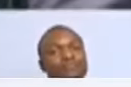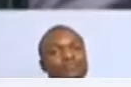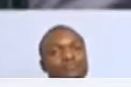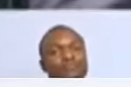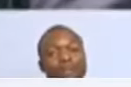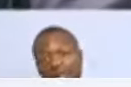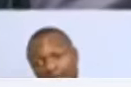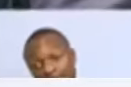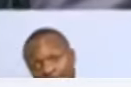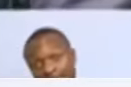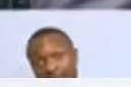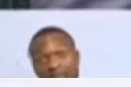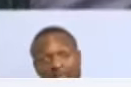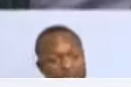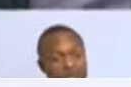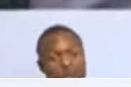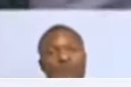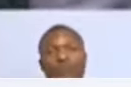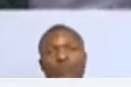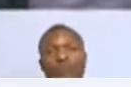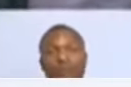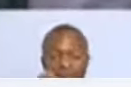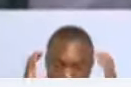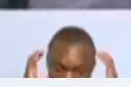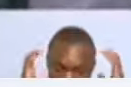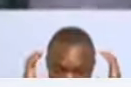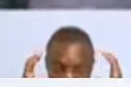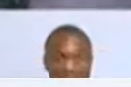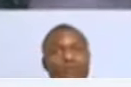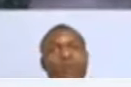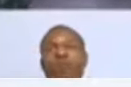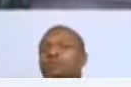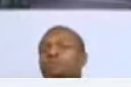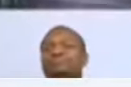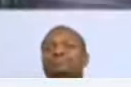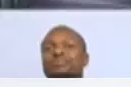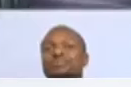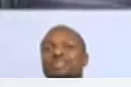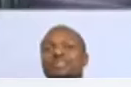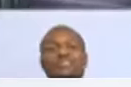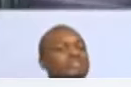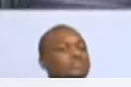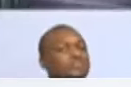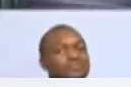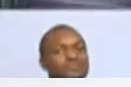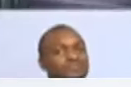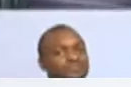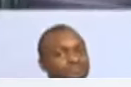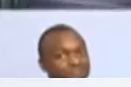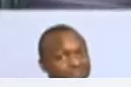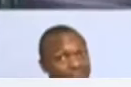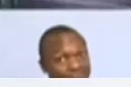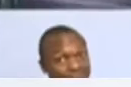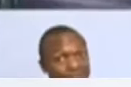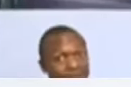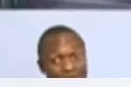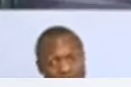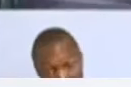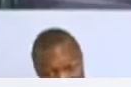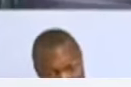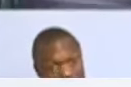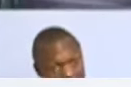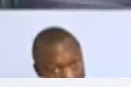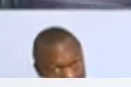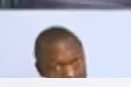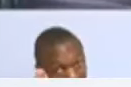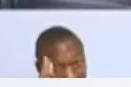another, economic diplomacy. That's all. Very simple. When we apply this, it will